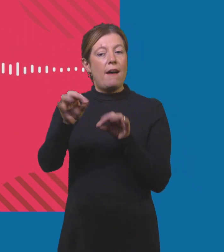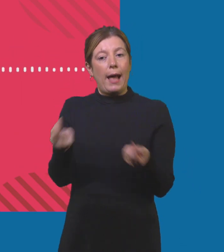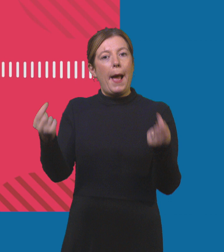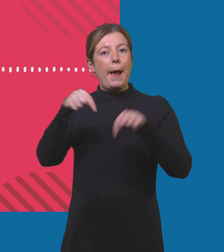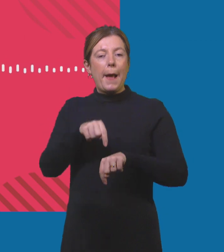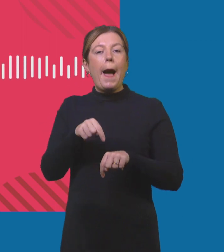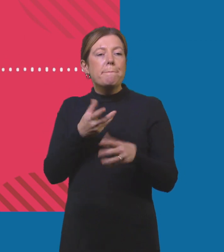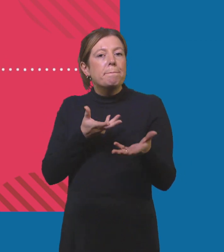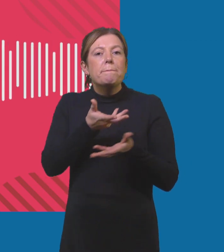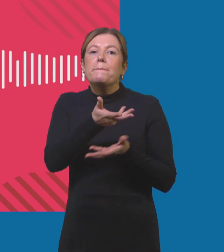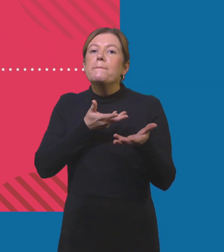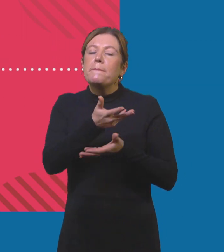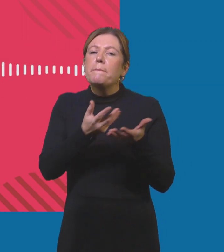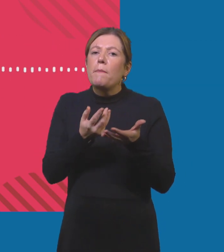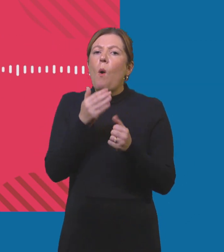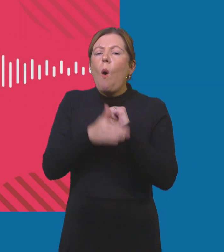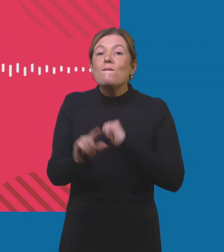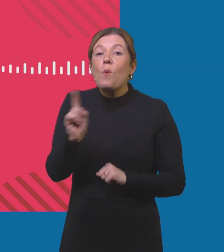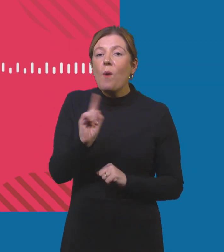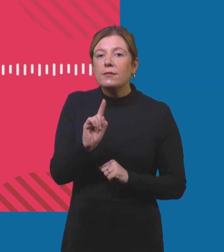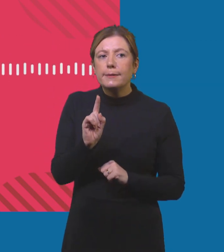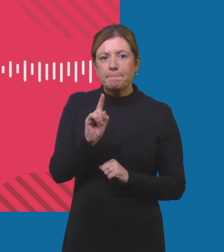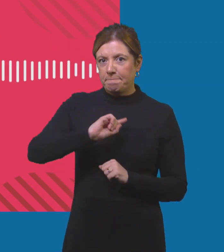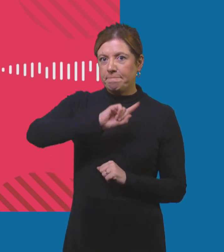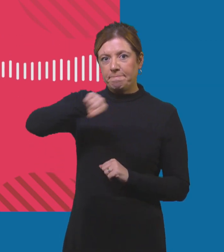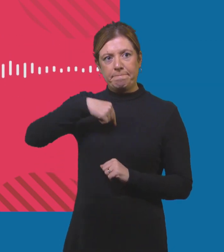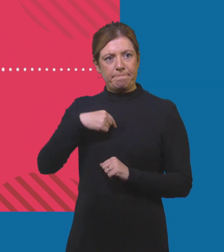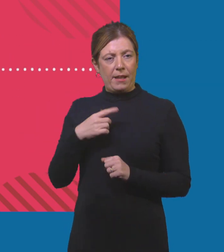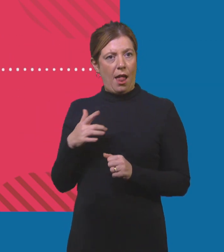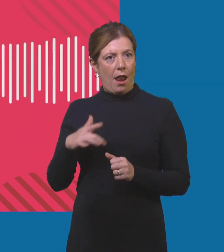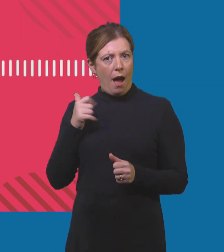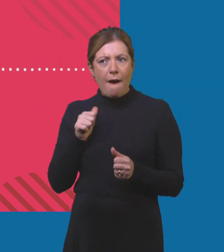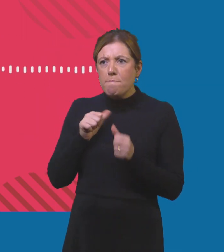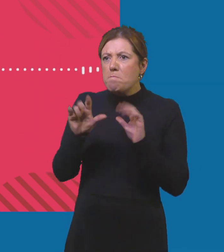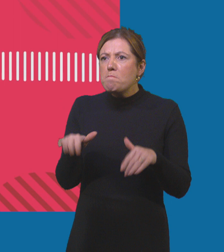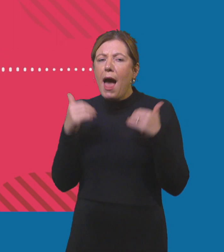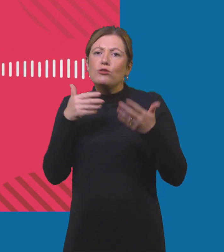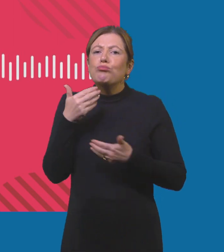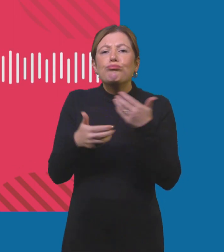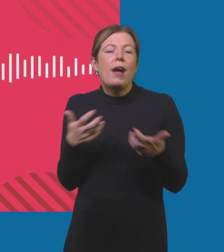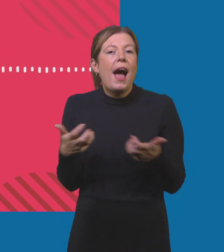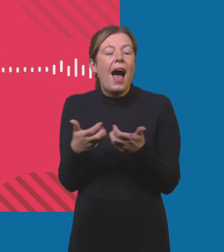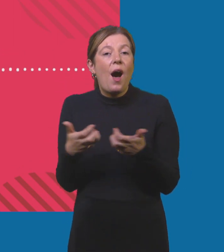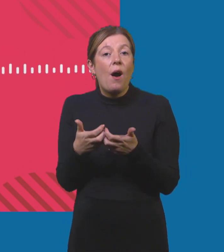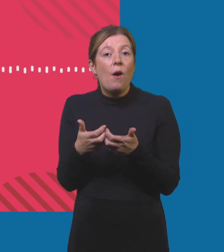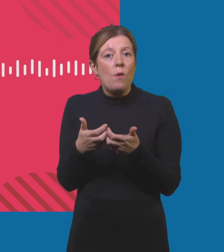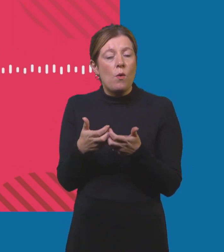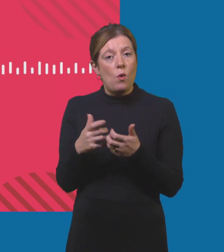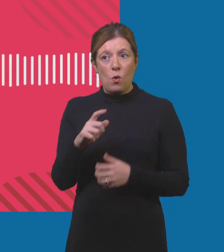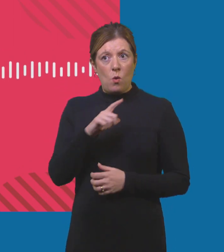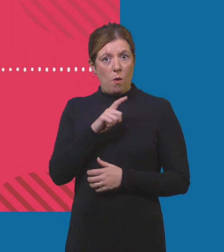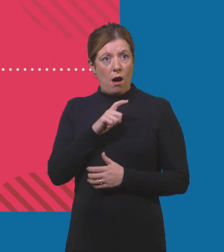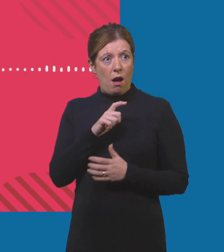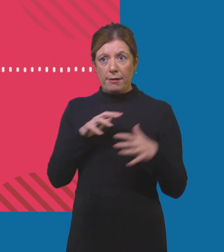studio for a conversation about, well, how we can all live our best life. And particularly, when we're navigating a